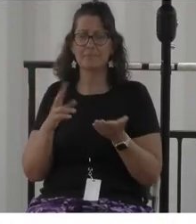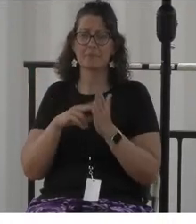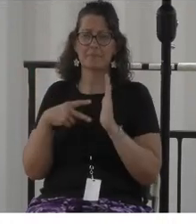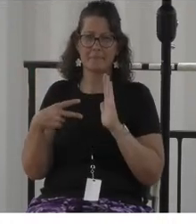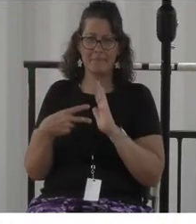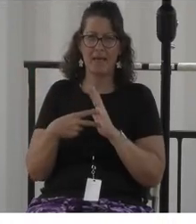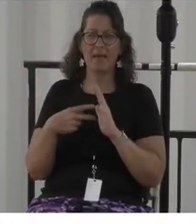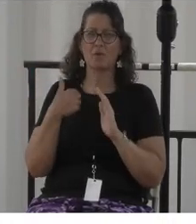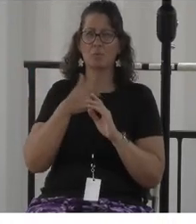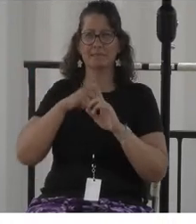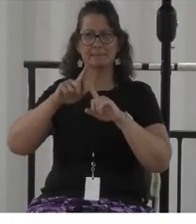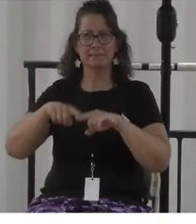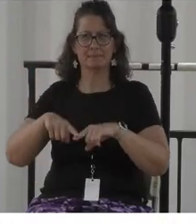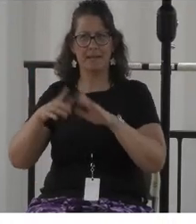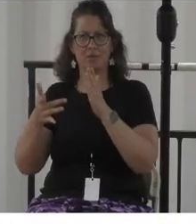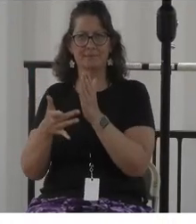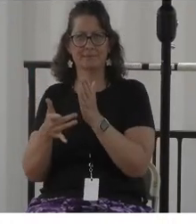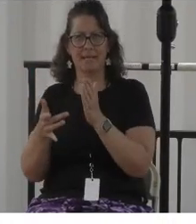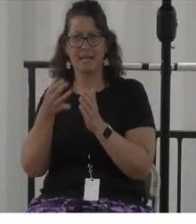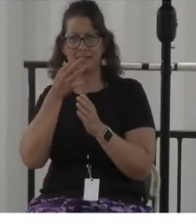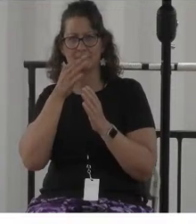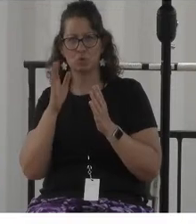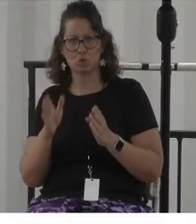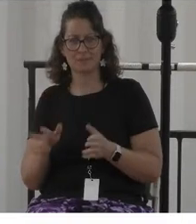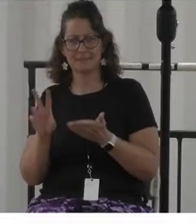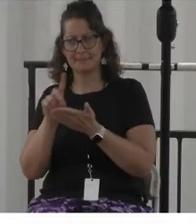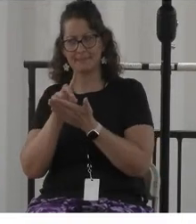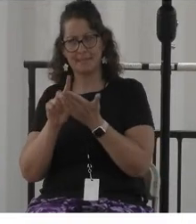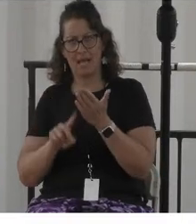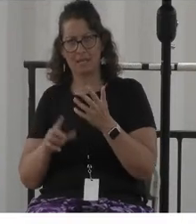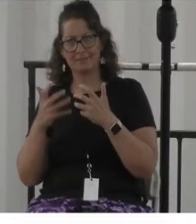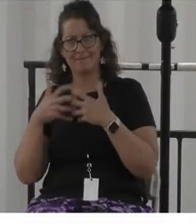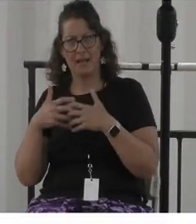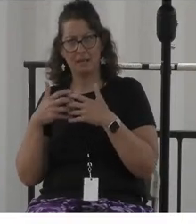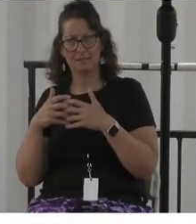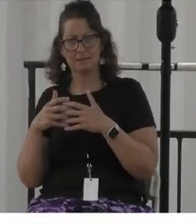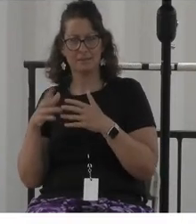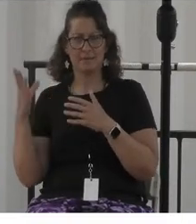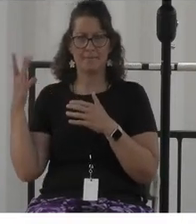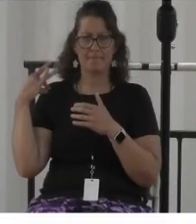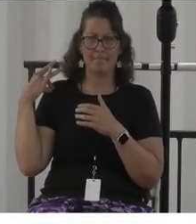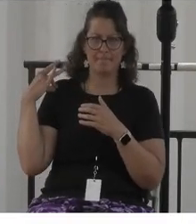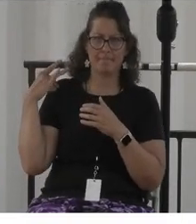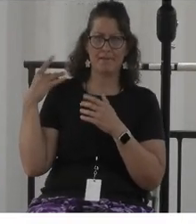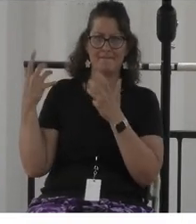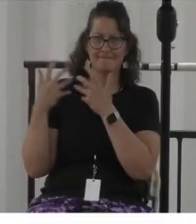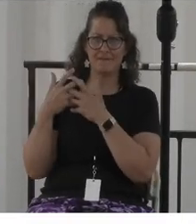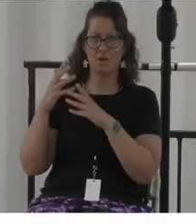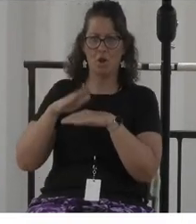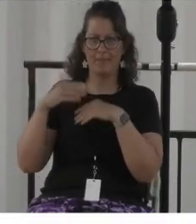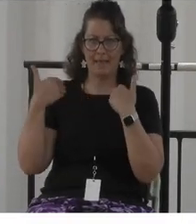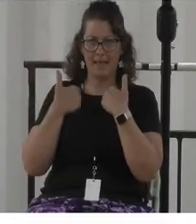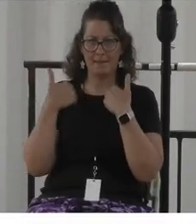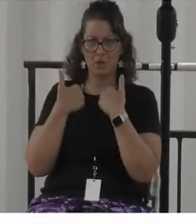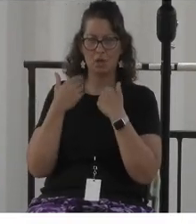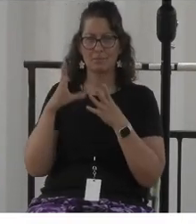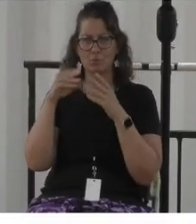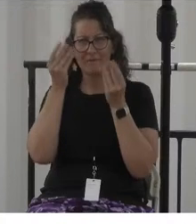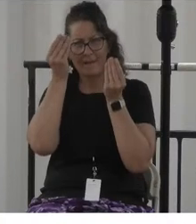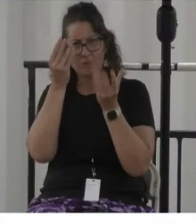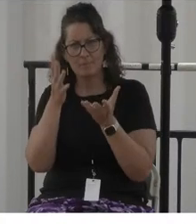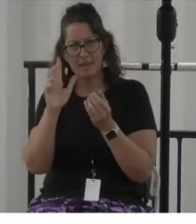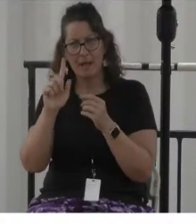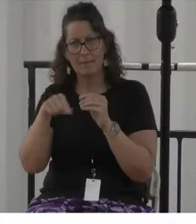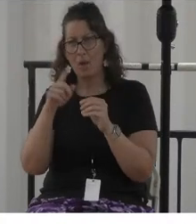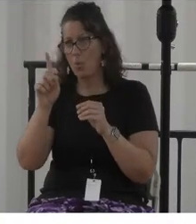really leaning on tech experts, you know, designing a device that actually could be fit to the animal and provide information about where